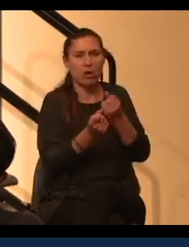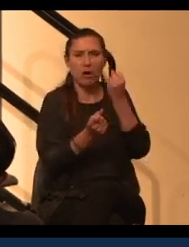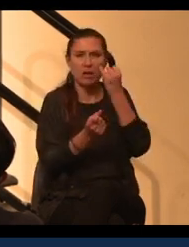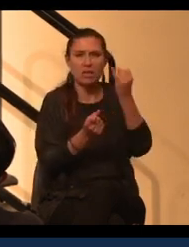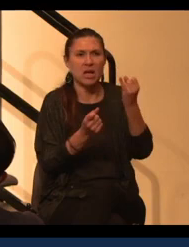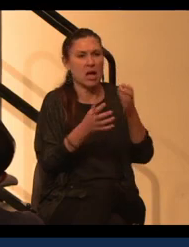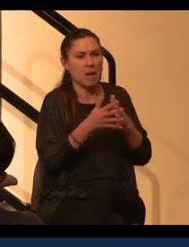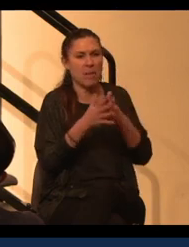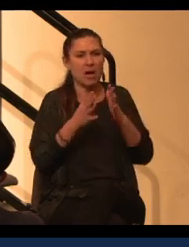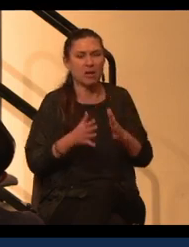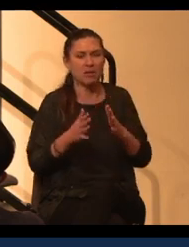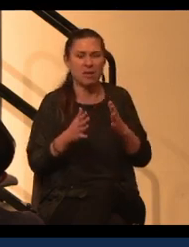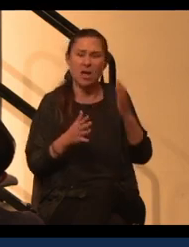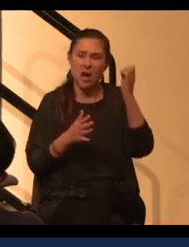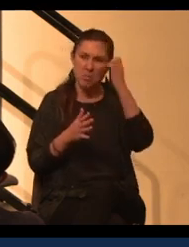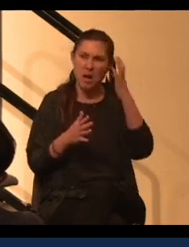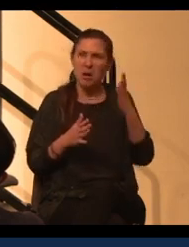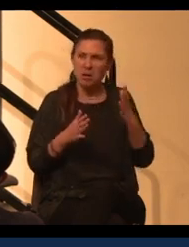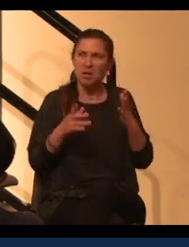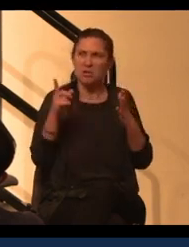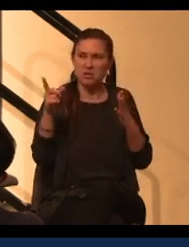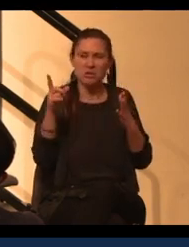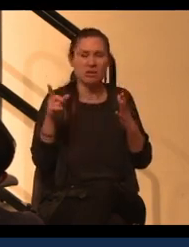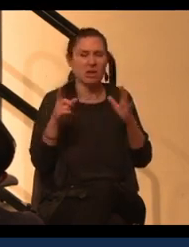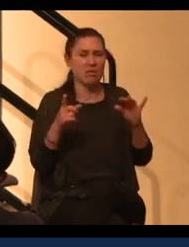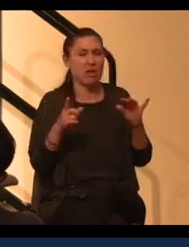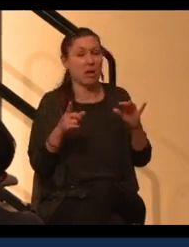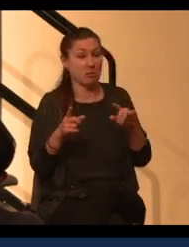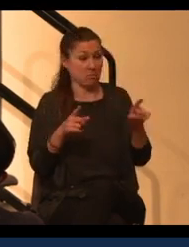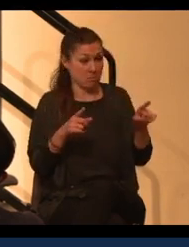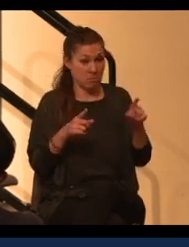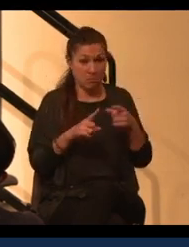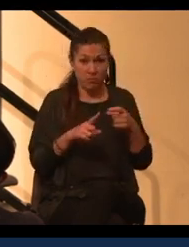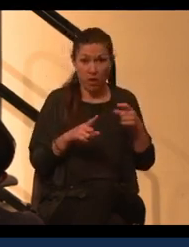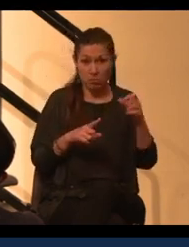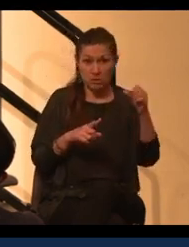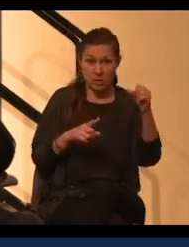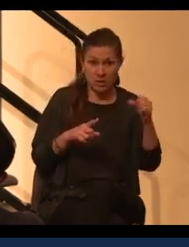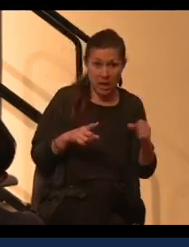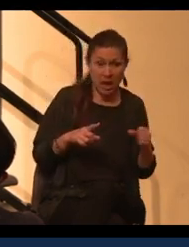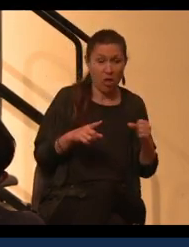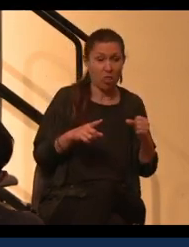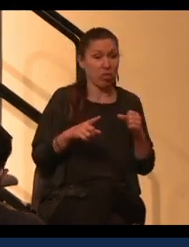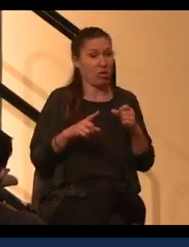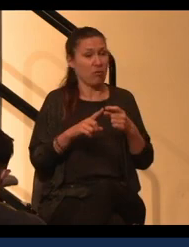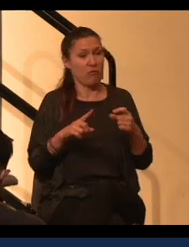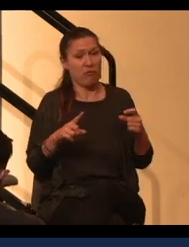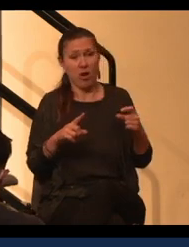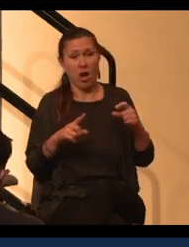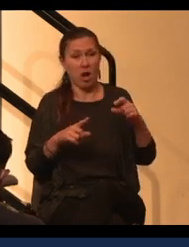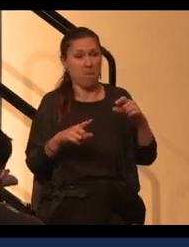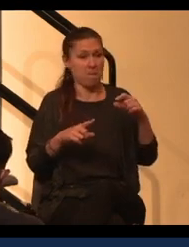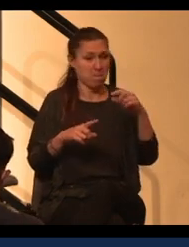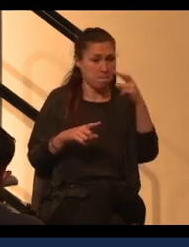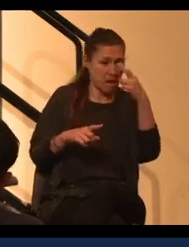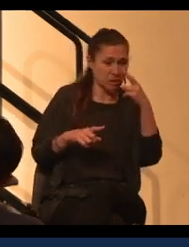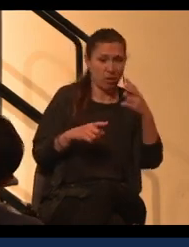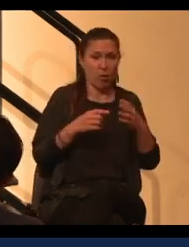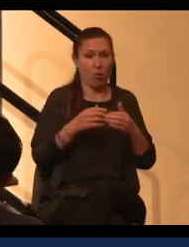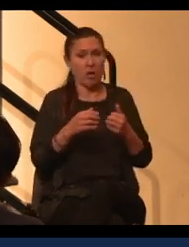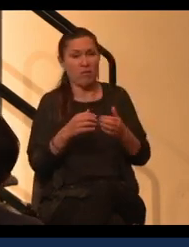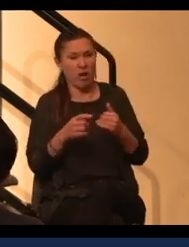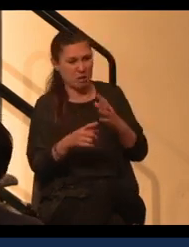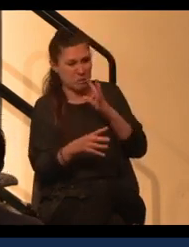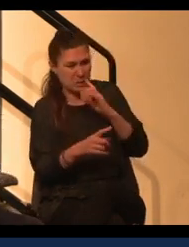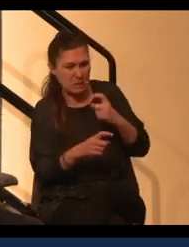these European immigrants is what America's about. Oh, but those coming from south of the border, no, they're actually going to change what it means. Oh, they're speaking